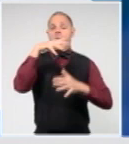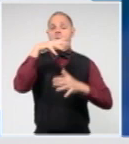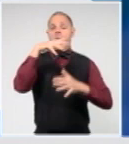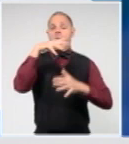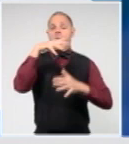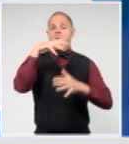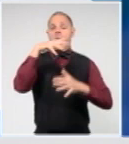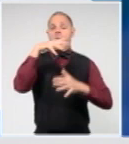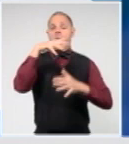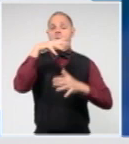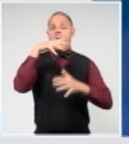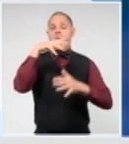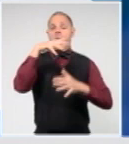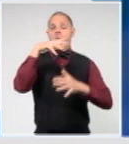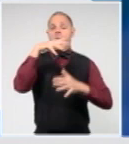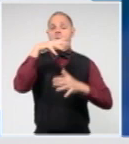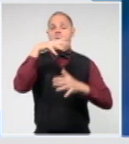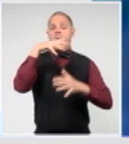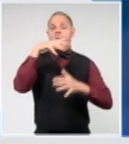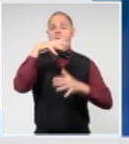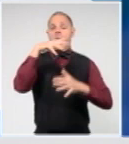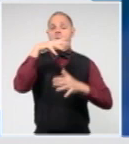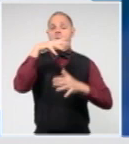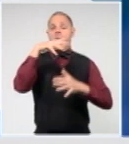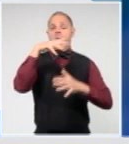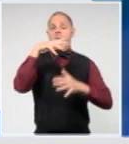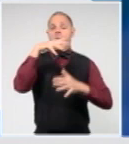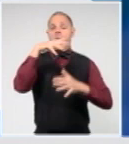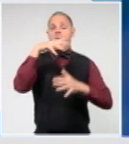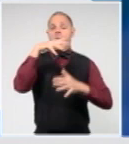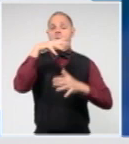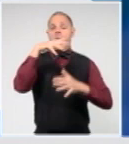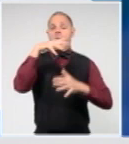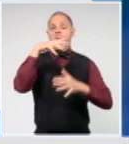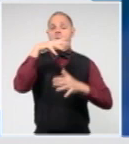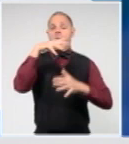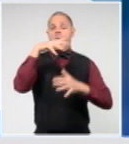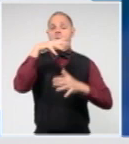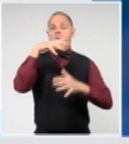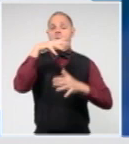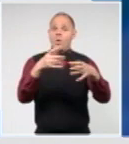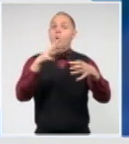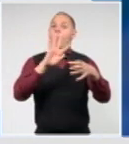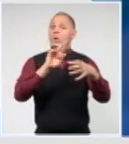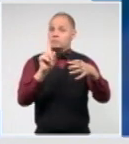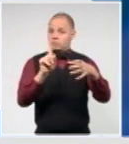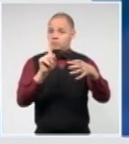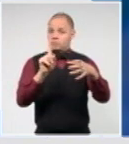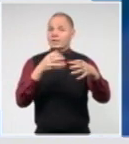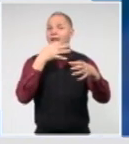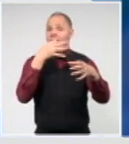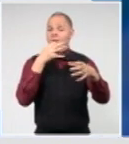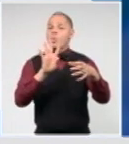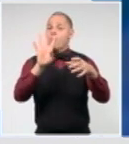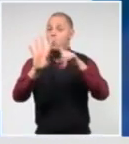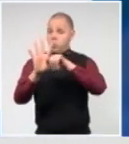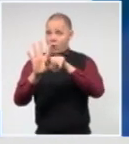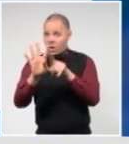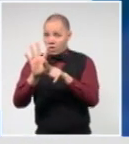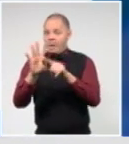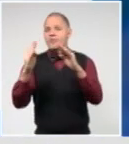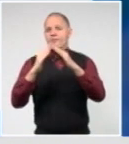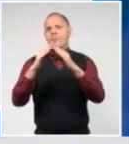and 1 to Holguín. Of the 41 autochthonous cases, the 4 from